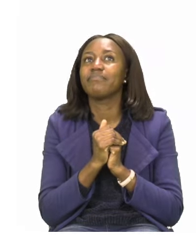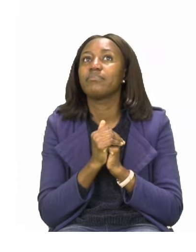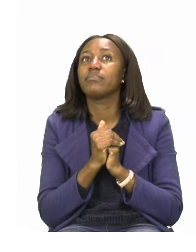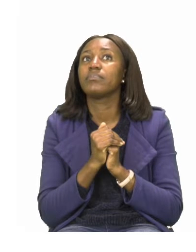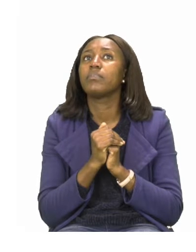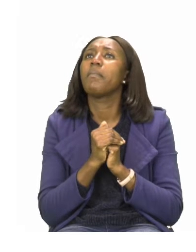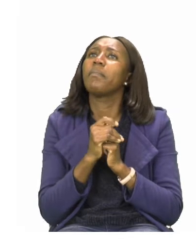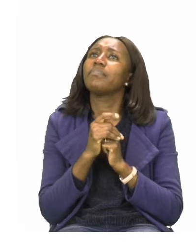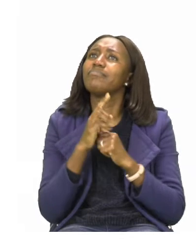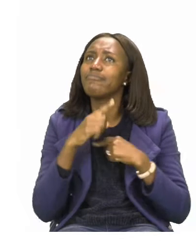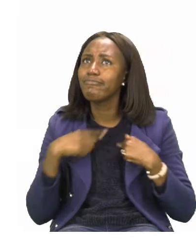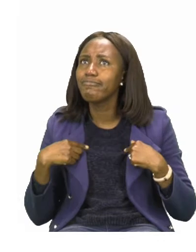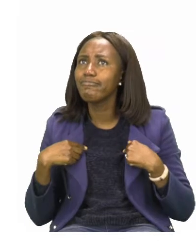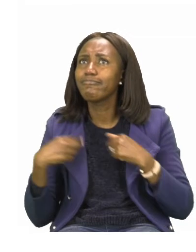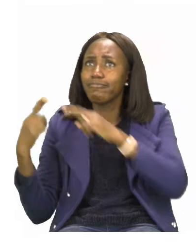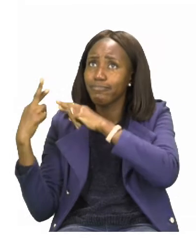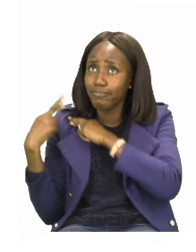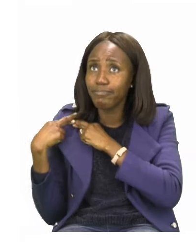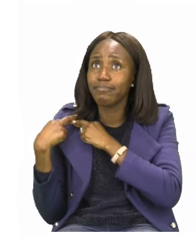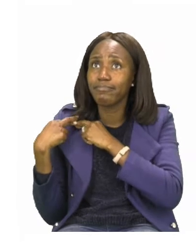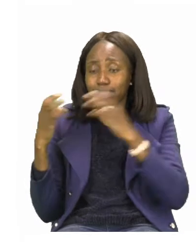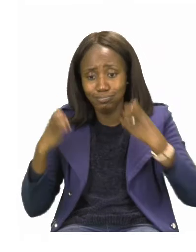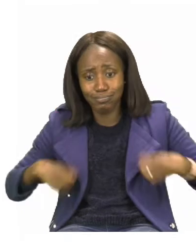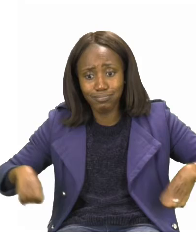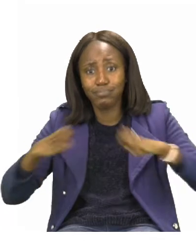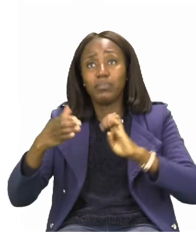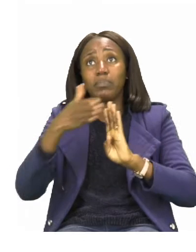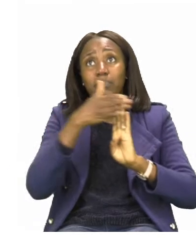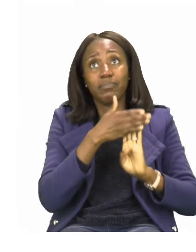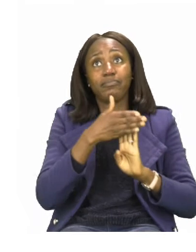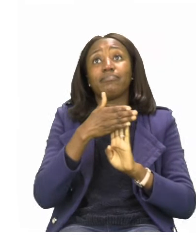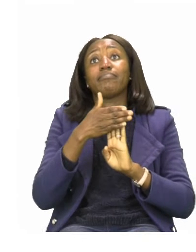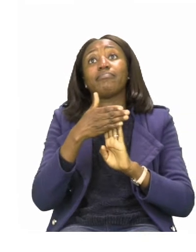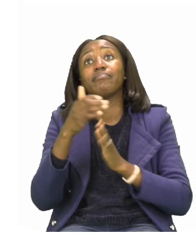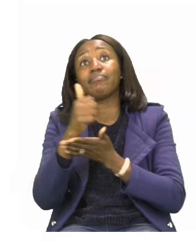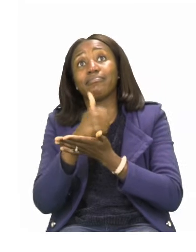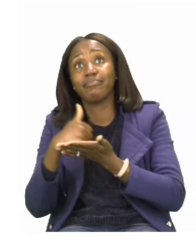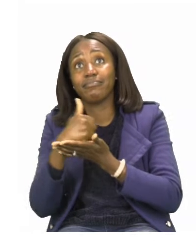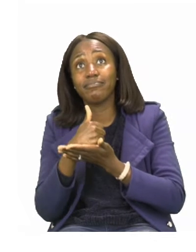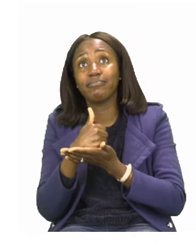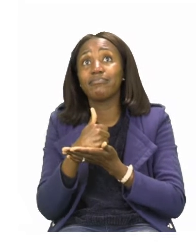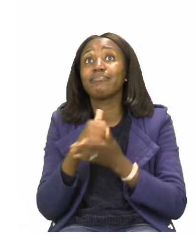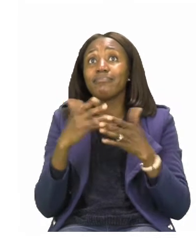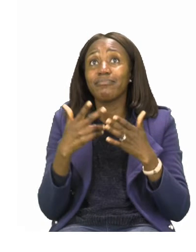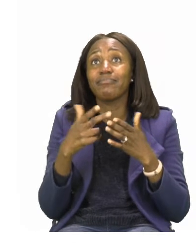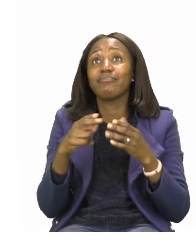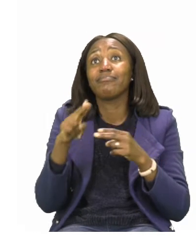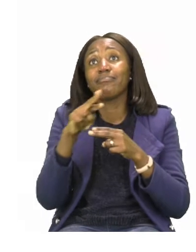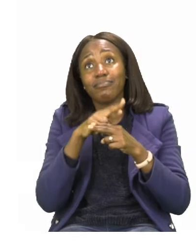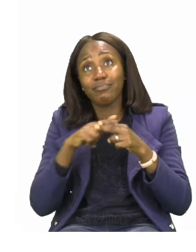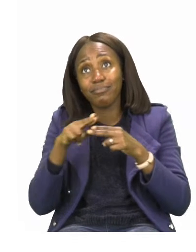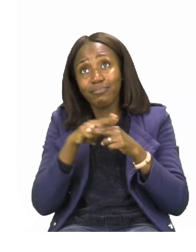us to keep our environment clean and safe by reusing, reducing,